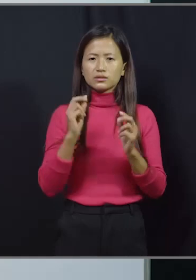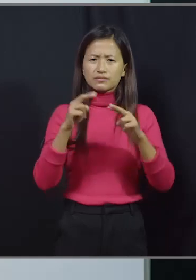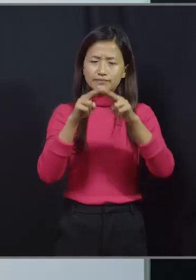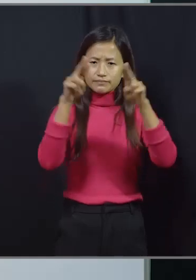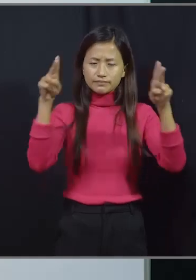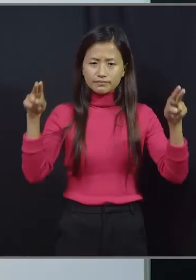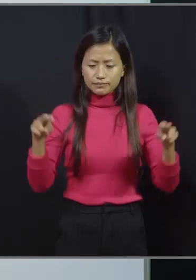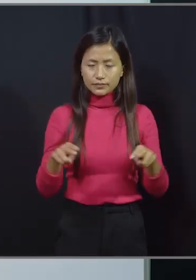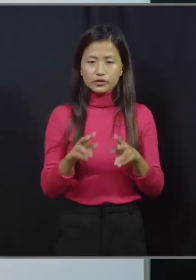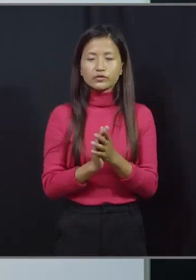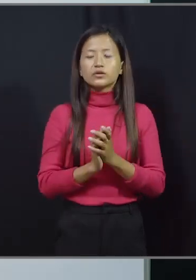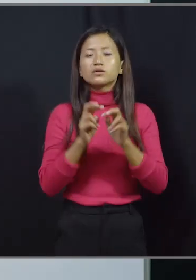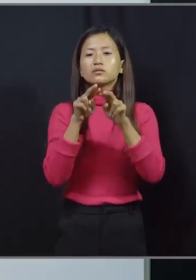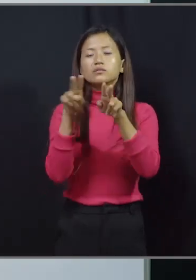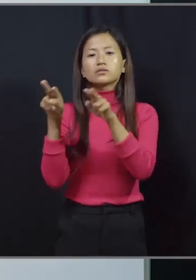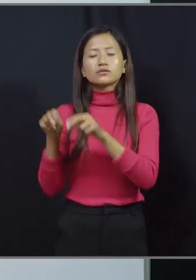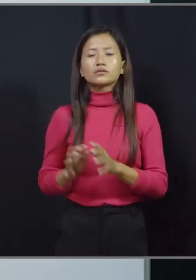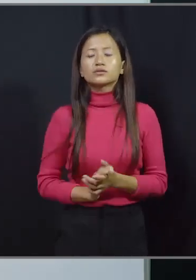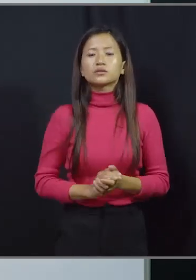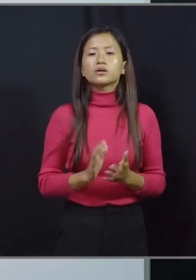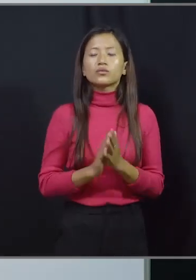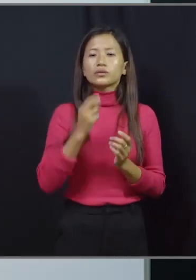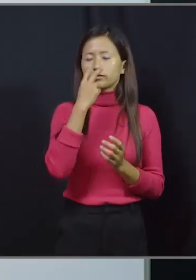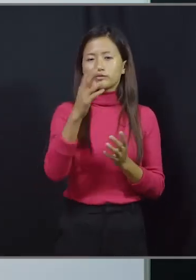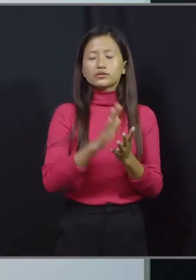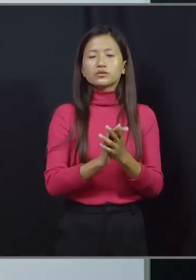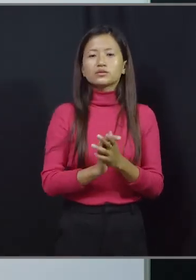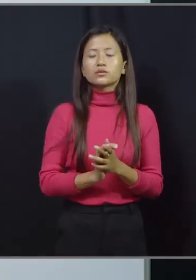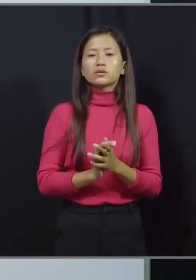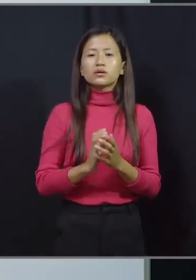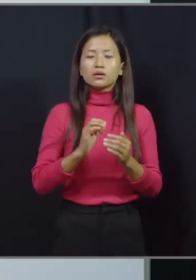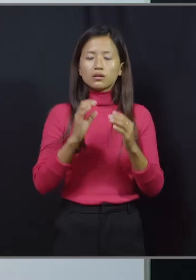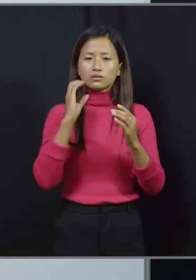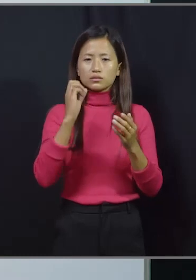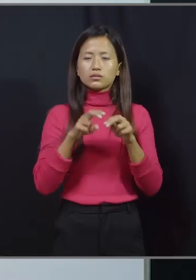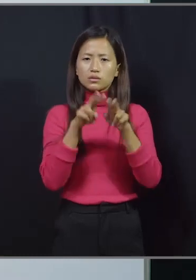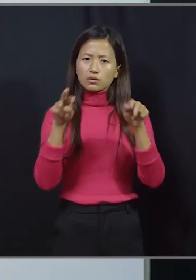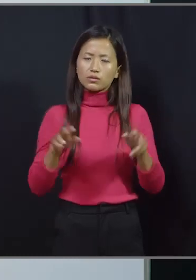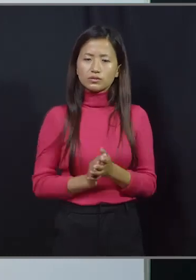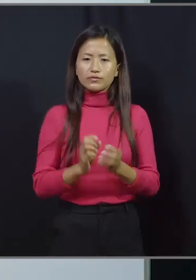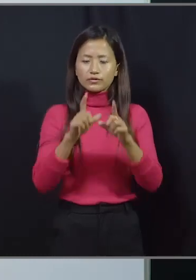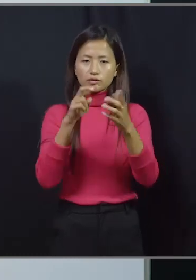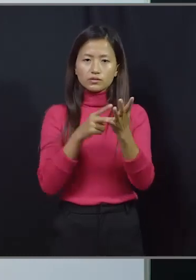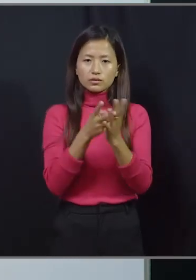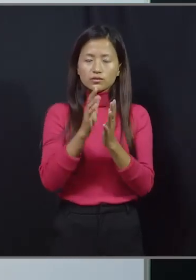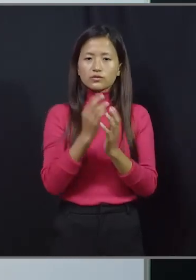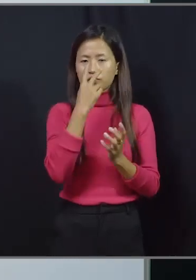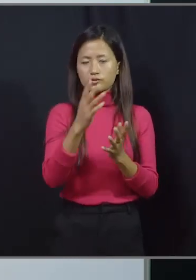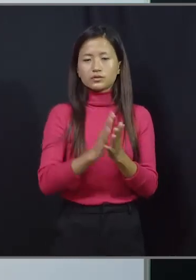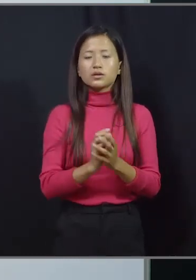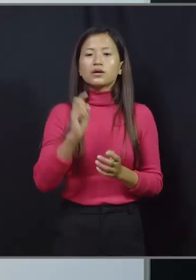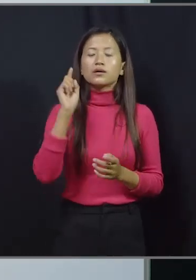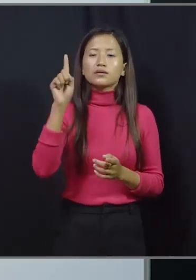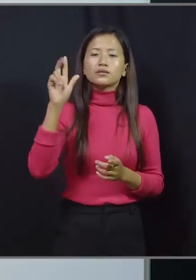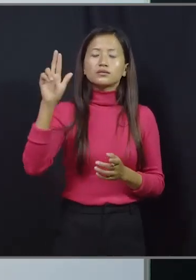that is in London. When you visit London and when you visit Commonwealth Relation Office, you will find the sources of the revolt of